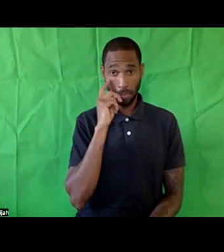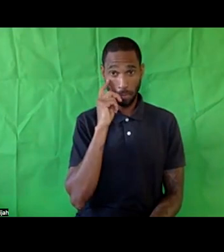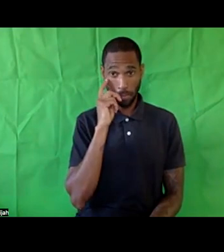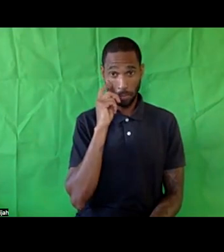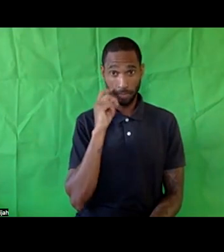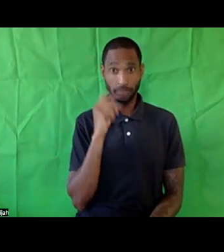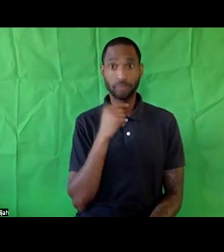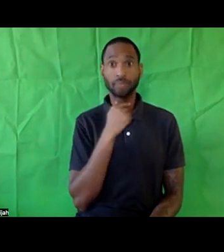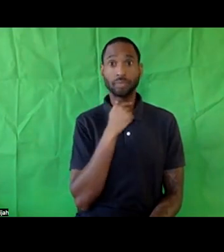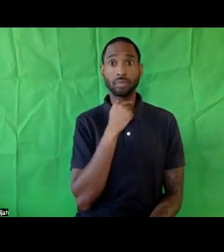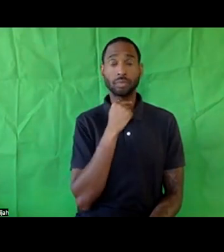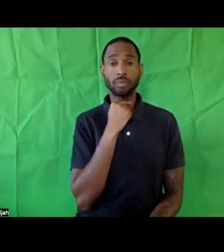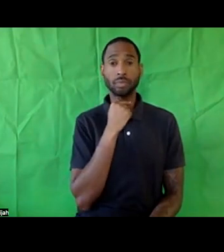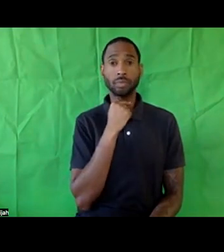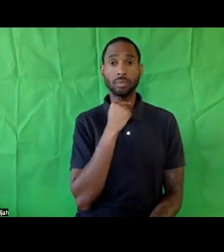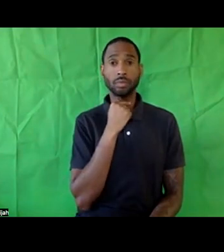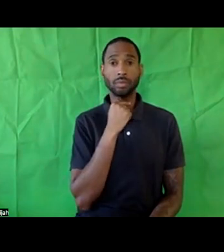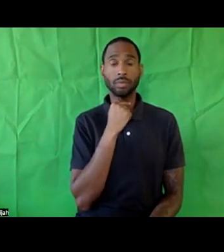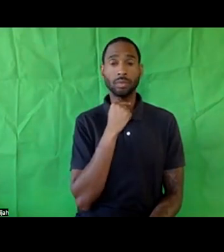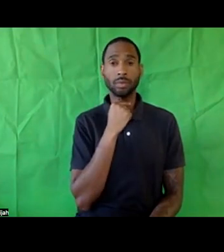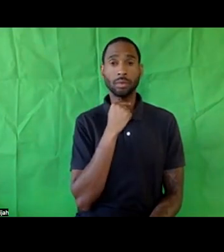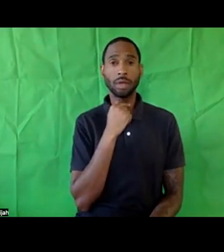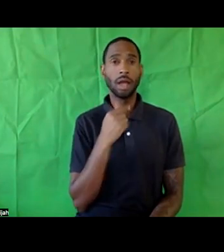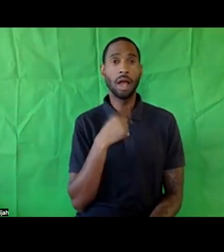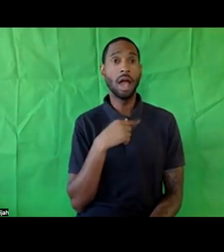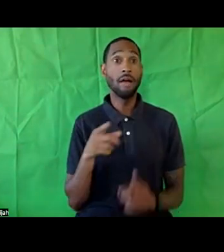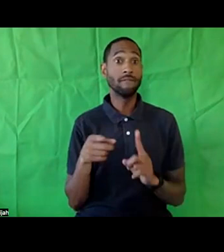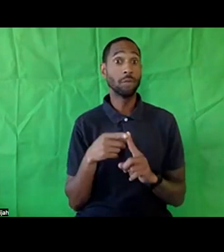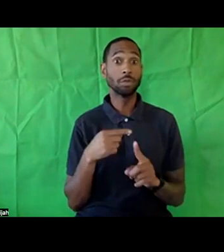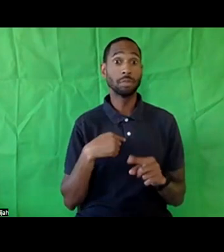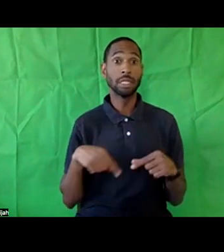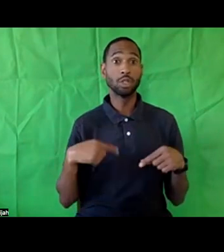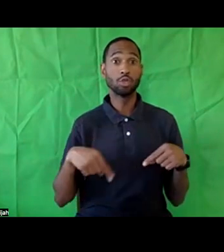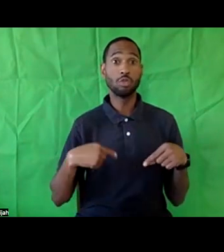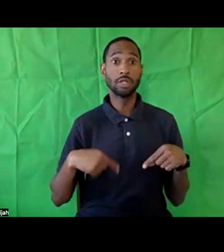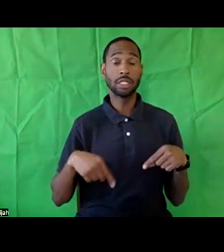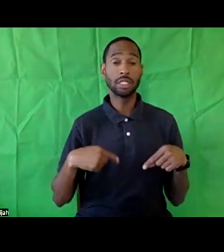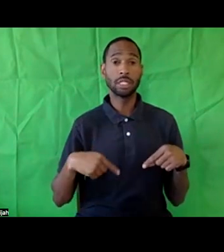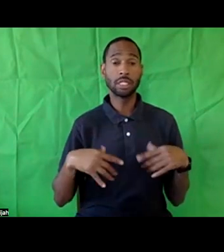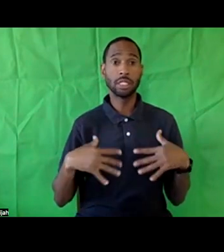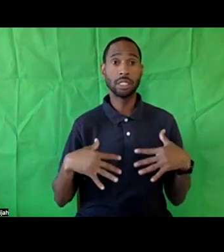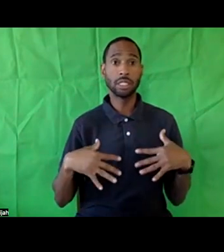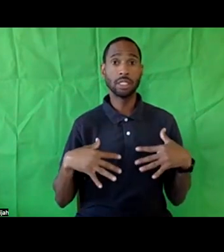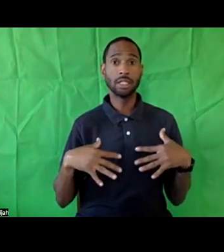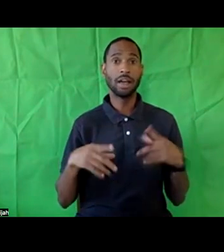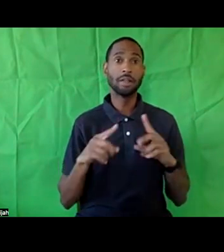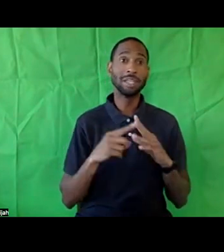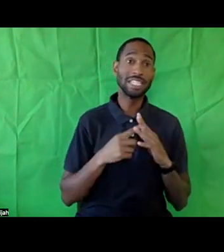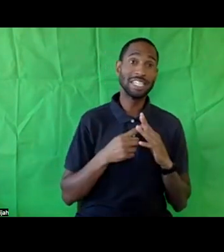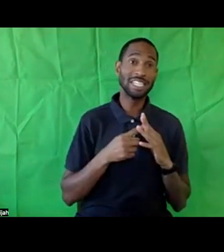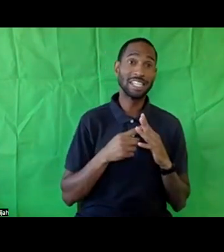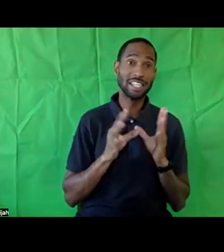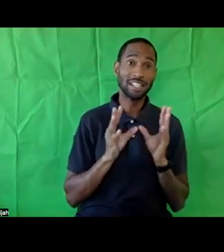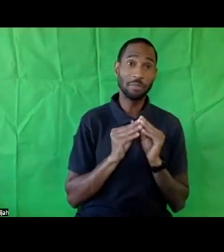I was the way that I was so nervous at the beginning of